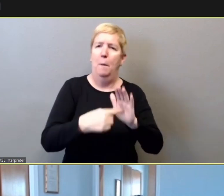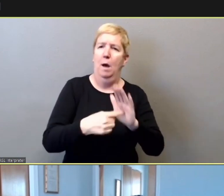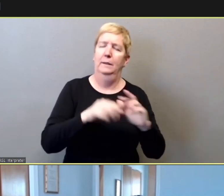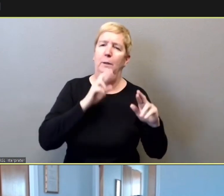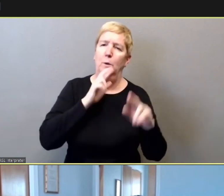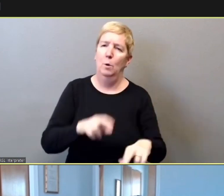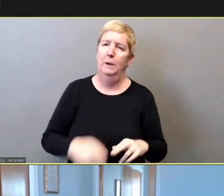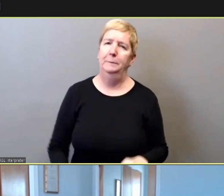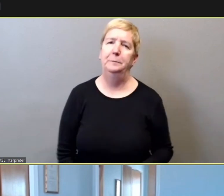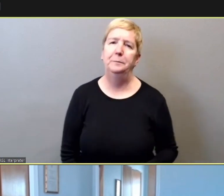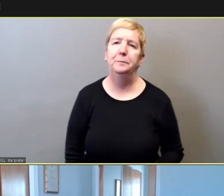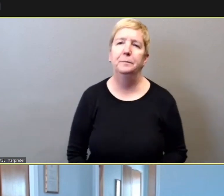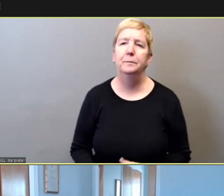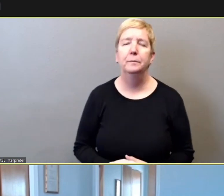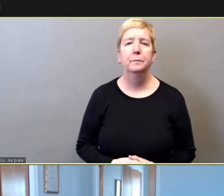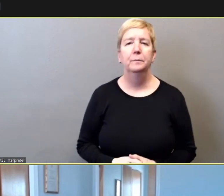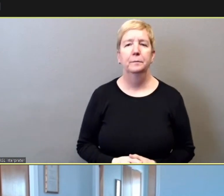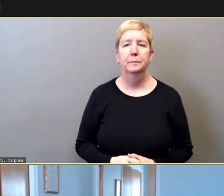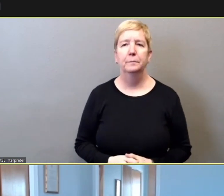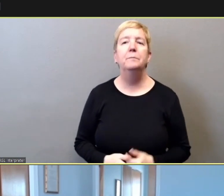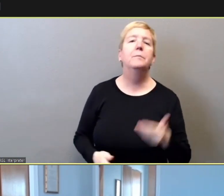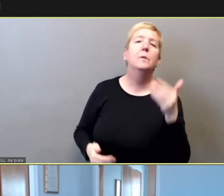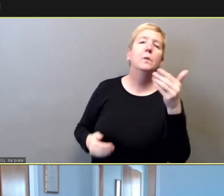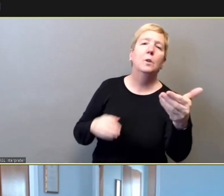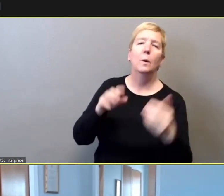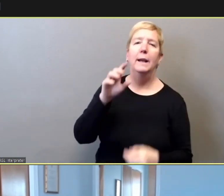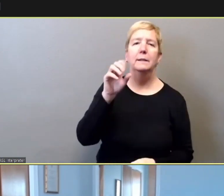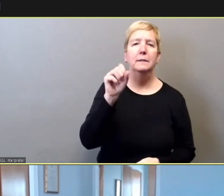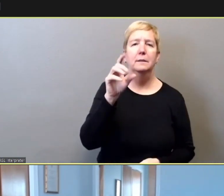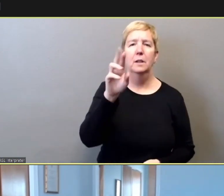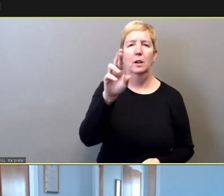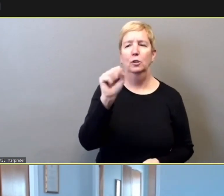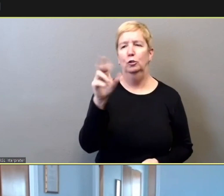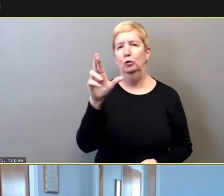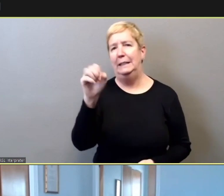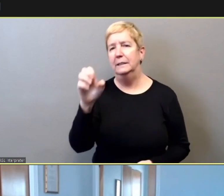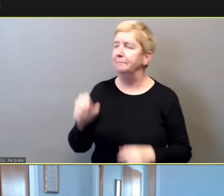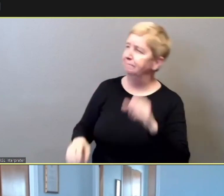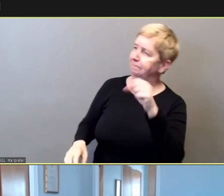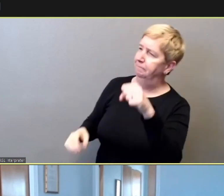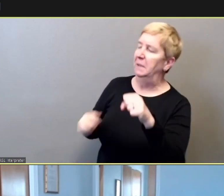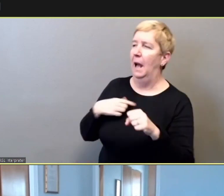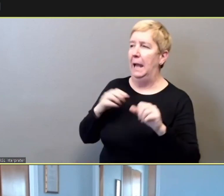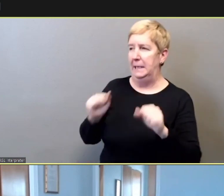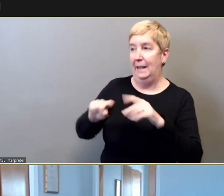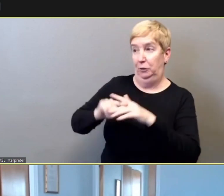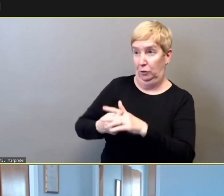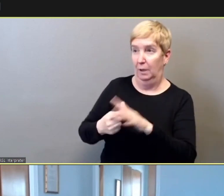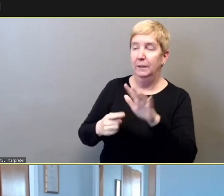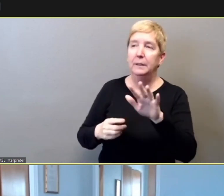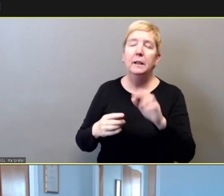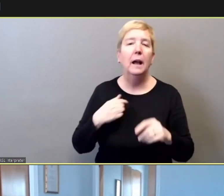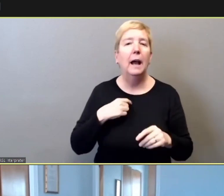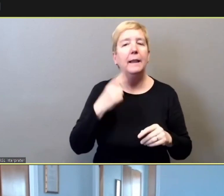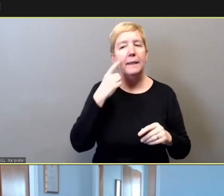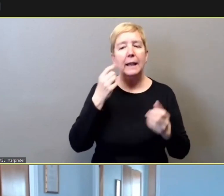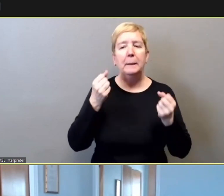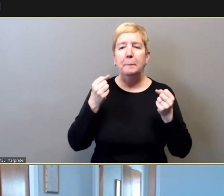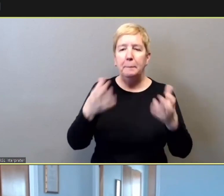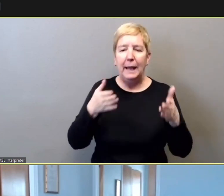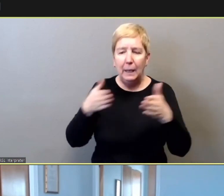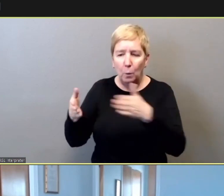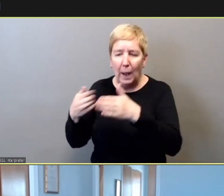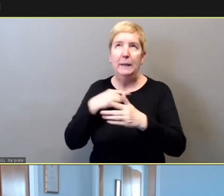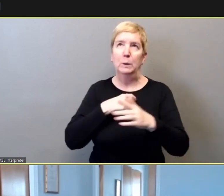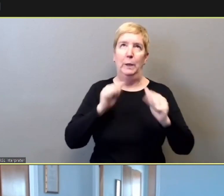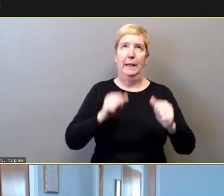Yes. Go ahead, Dr. Scrace. Yeah, on that one I can start, but I think, there's lots of ways to think about vaccines, and there's